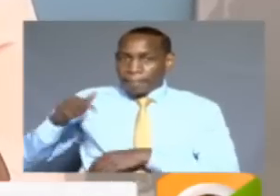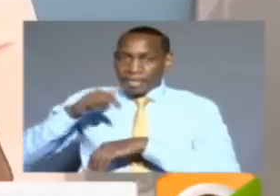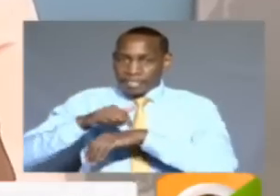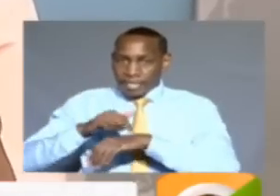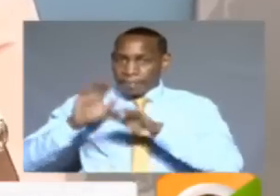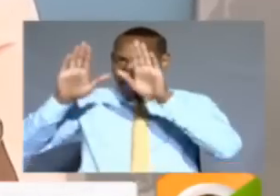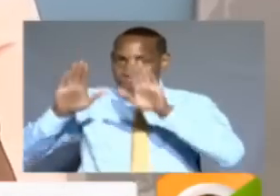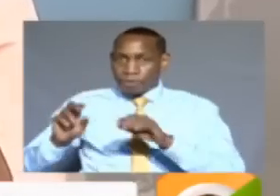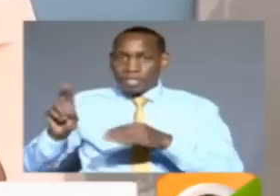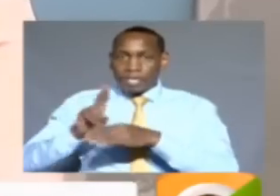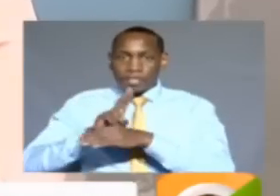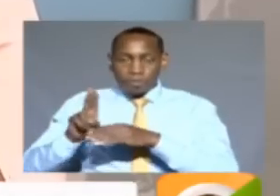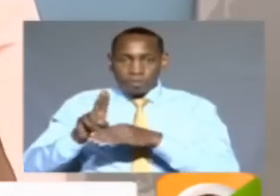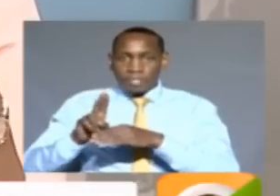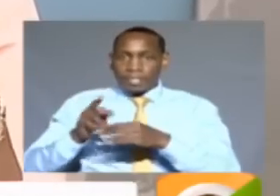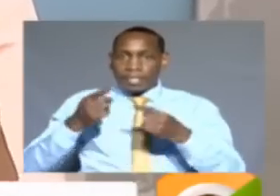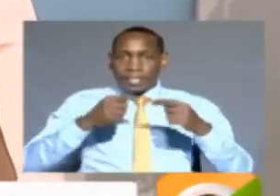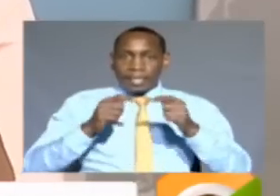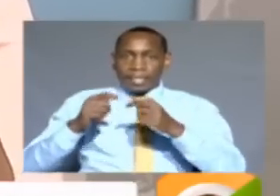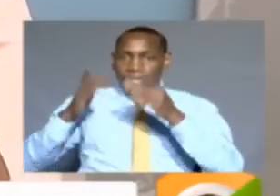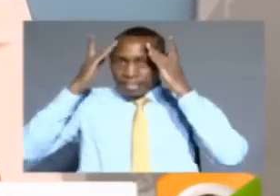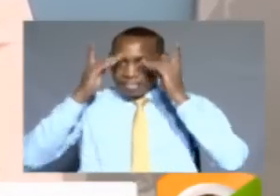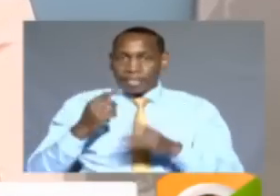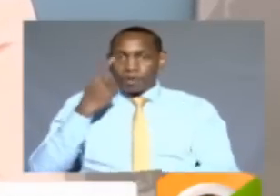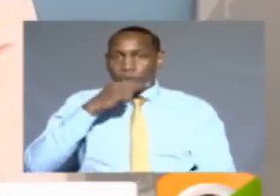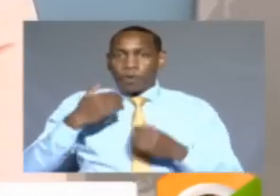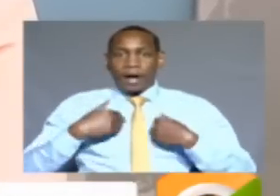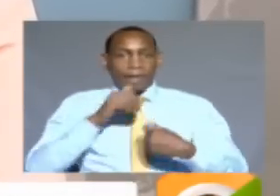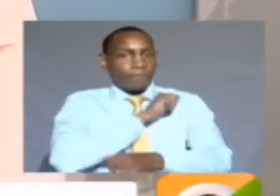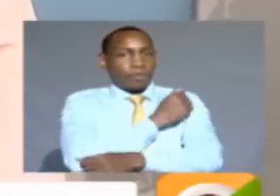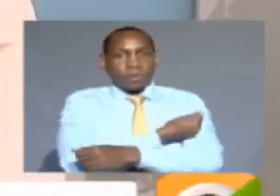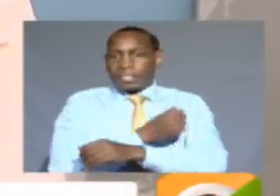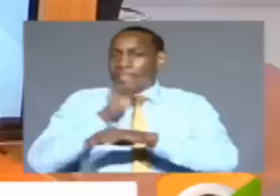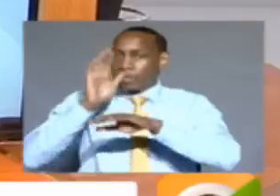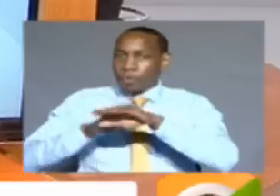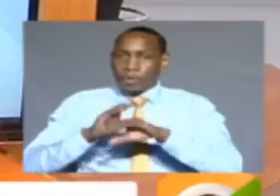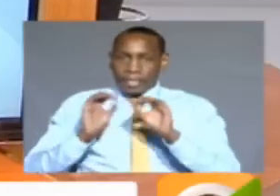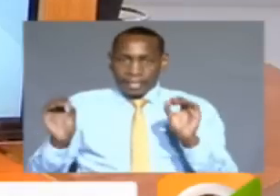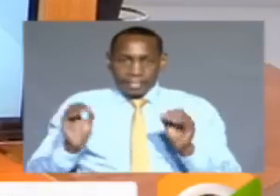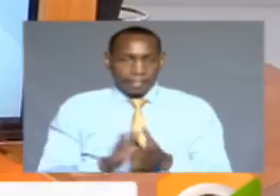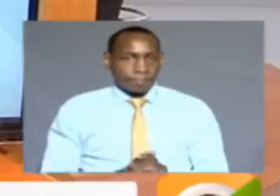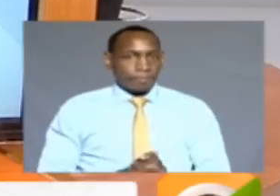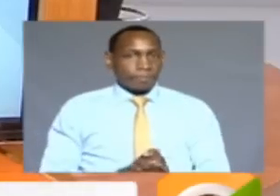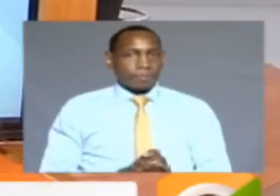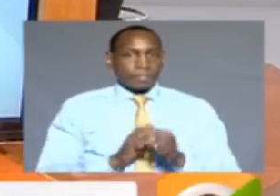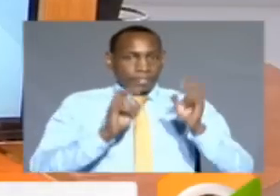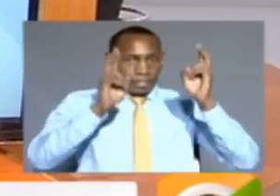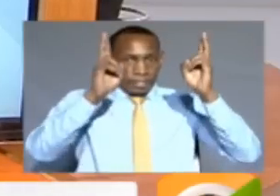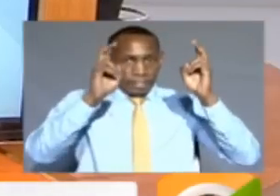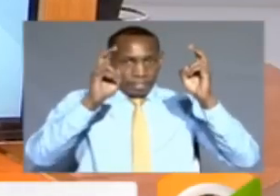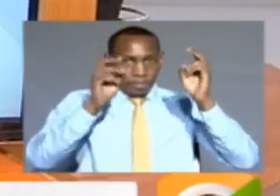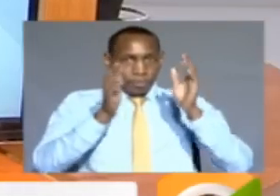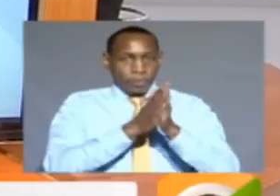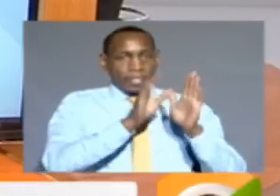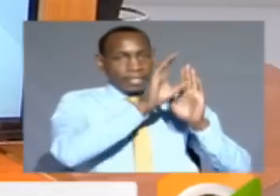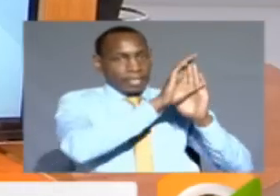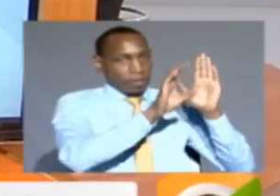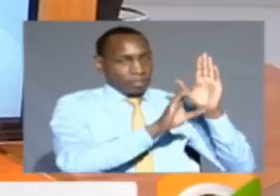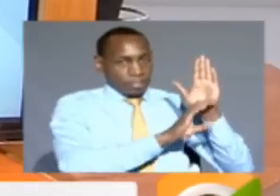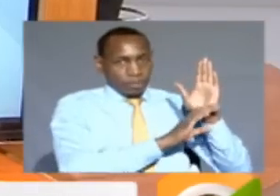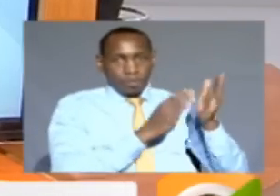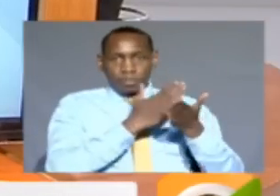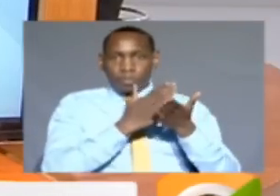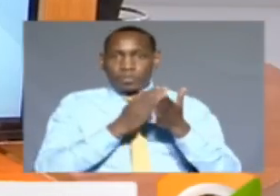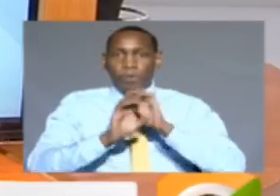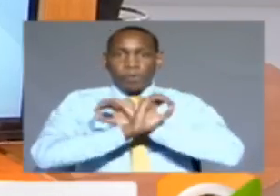spent on trying to decide nani mkubwa zaidi ya mwingine. And that's really unfortunate. Yeah, and you talk about the issues with the constitution that Linus mentioned. And it was very